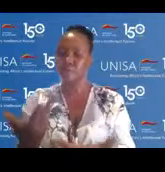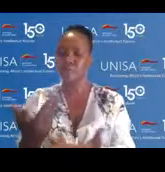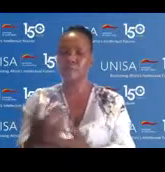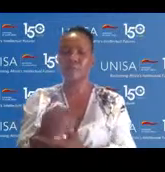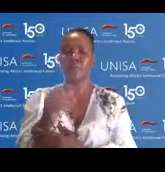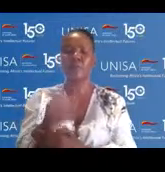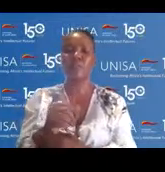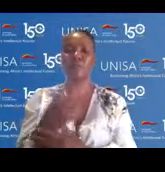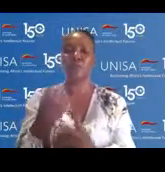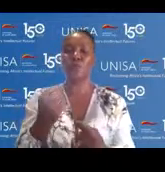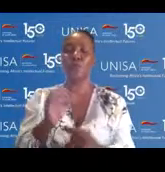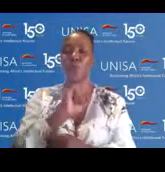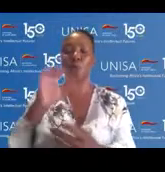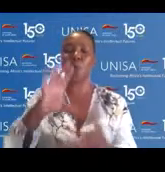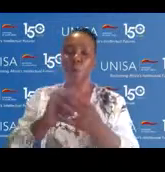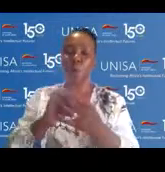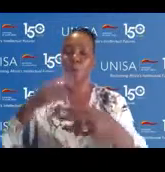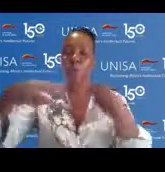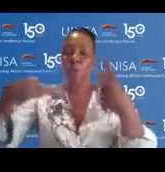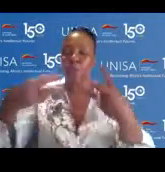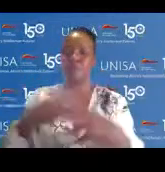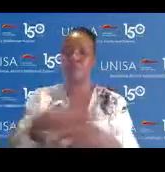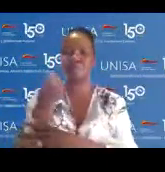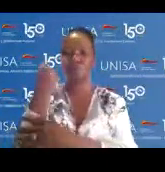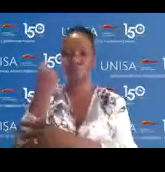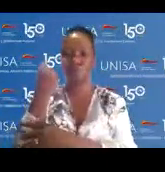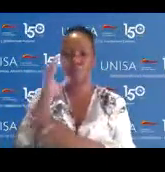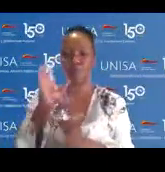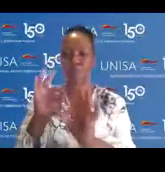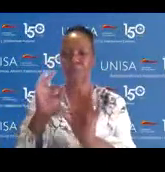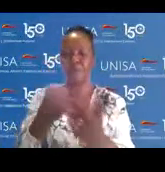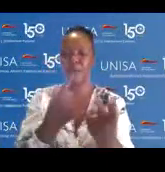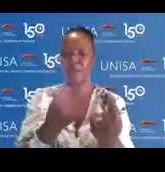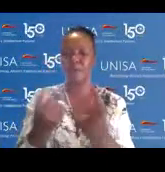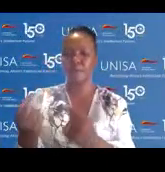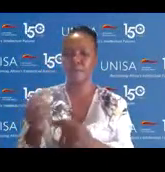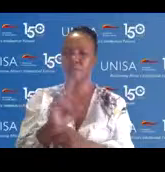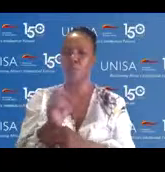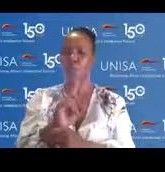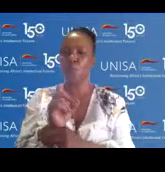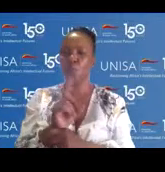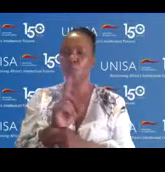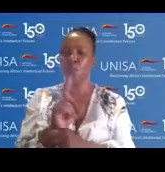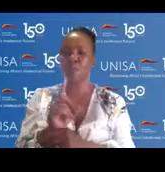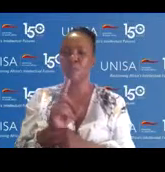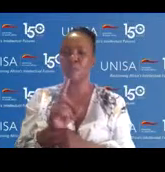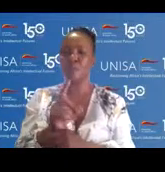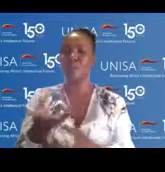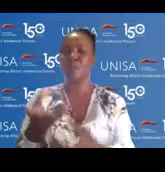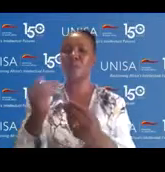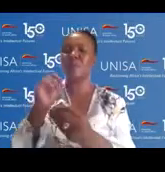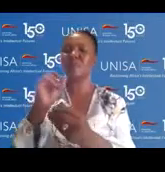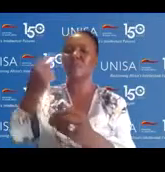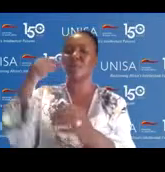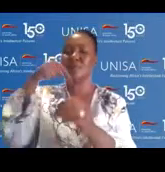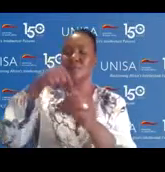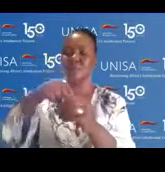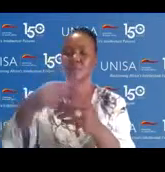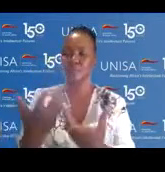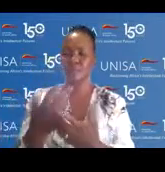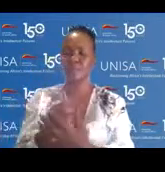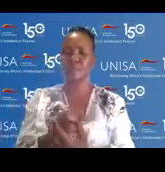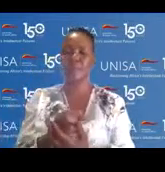to understand, okay, if I'm doing this, what am I going to get? Now, if you see the